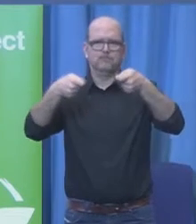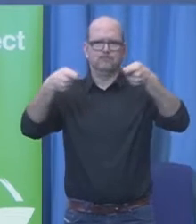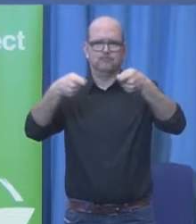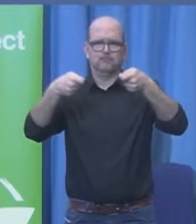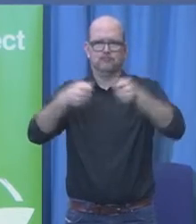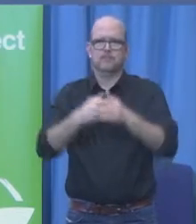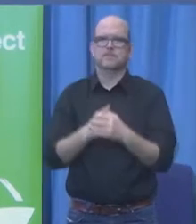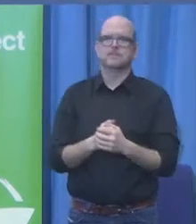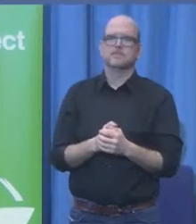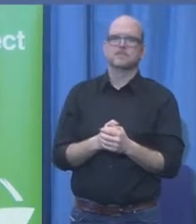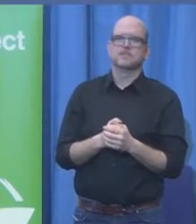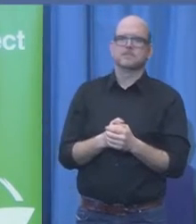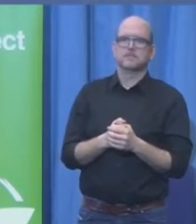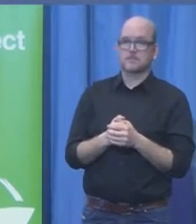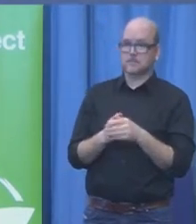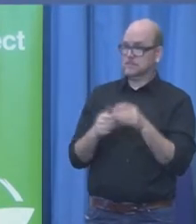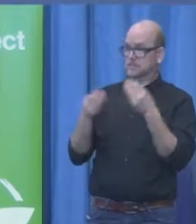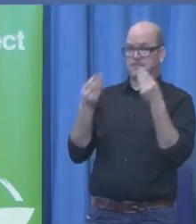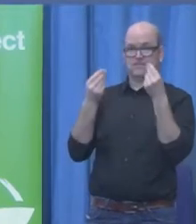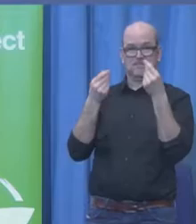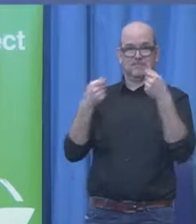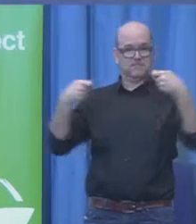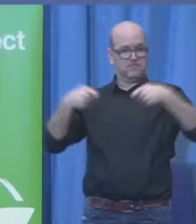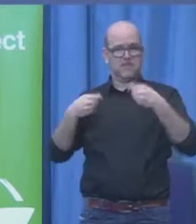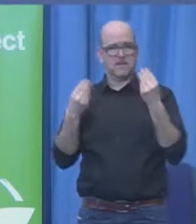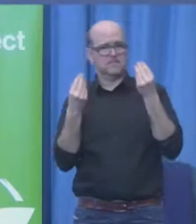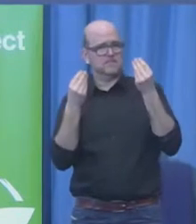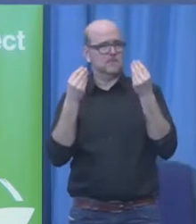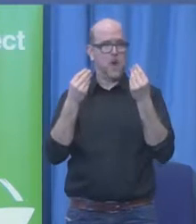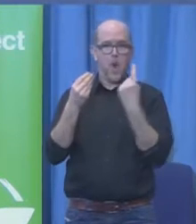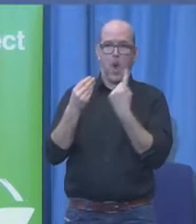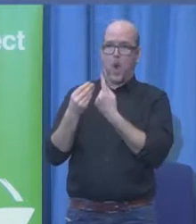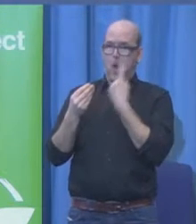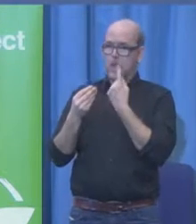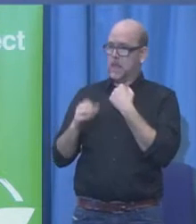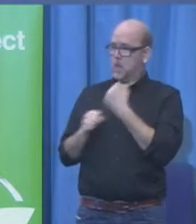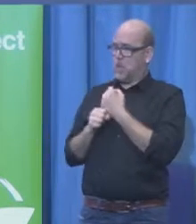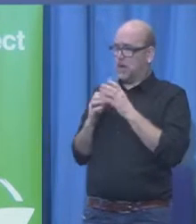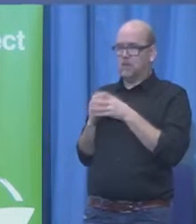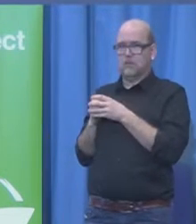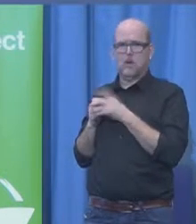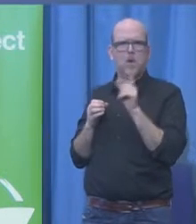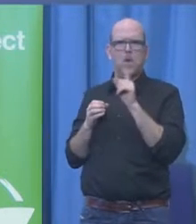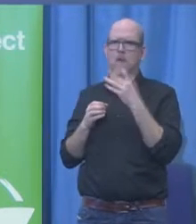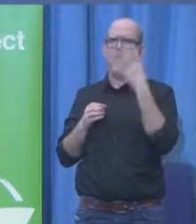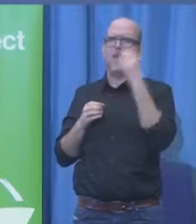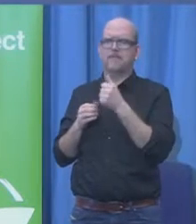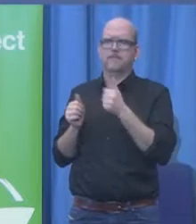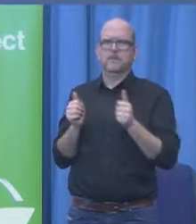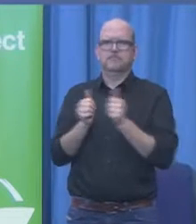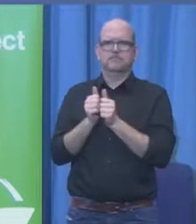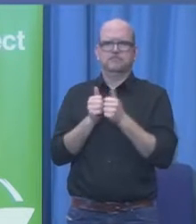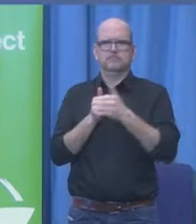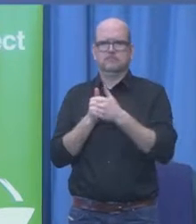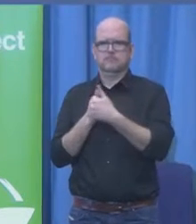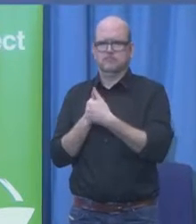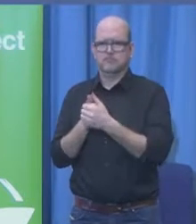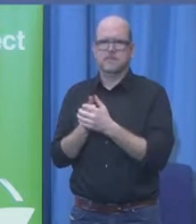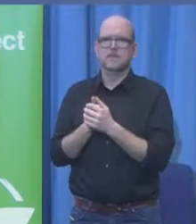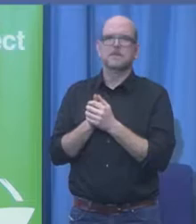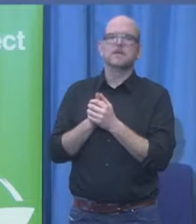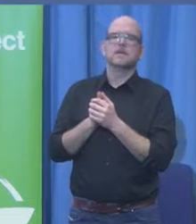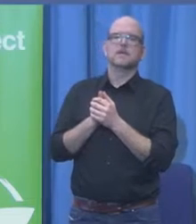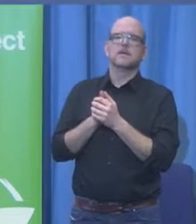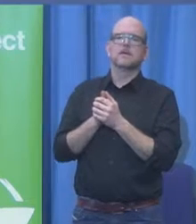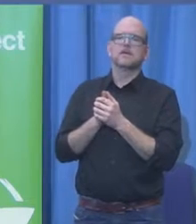alone, but they like to work in collaboration with all the stakeholders of the society, and in particular with policymakers